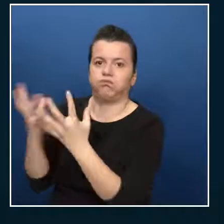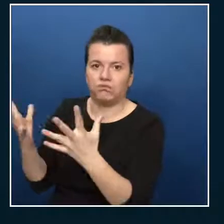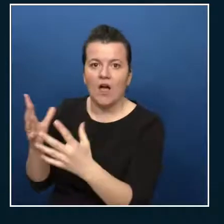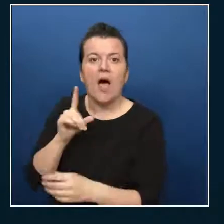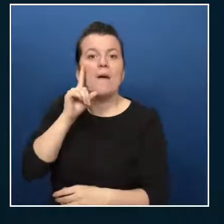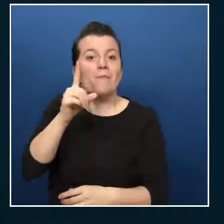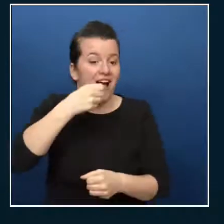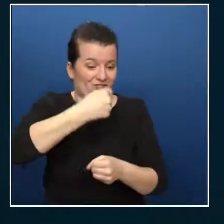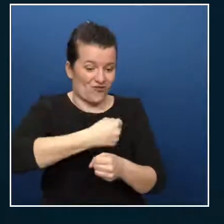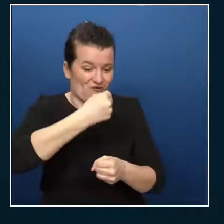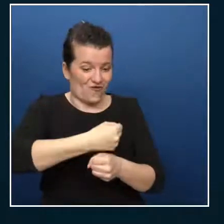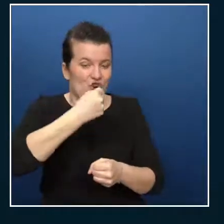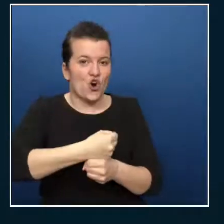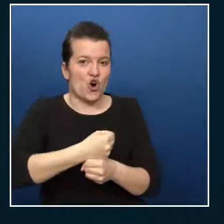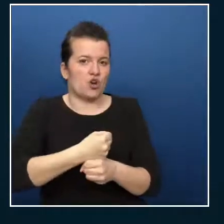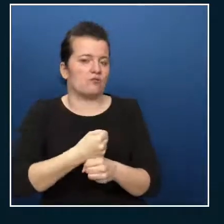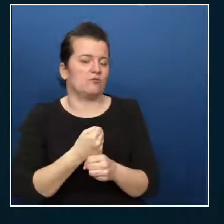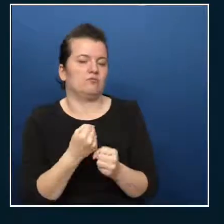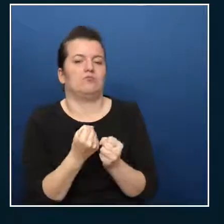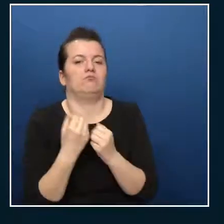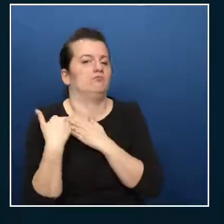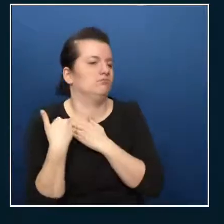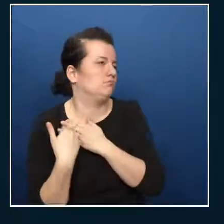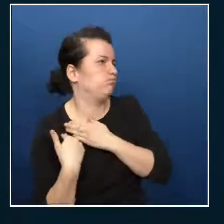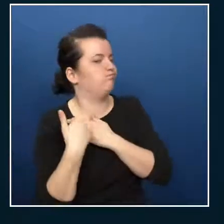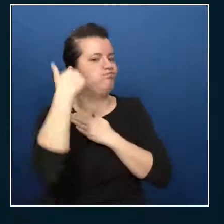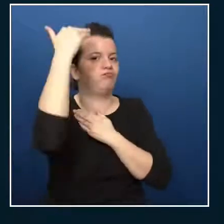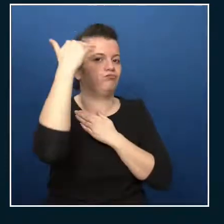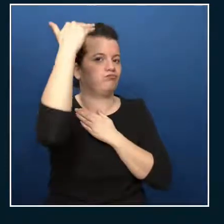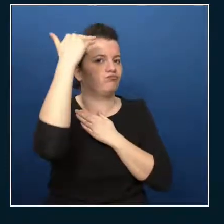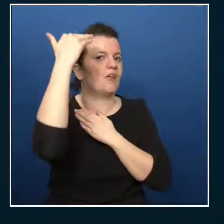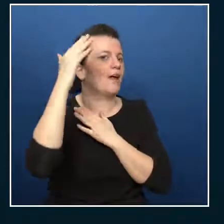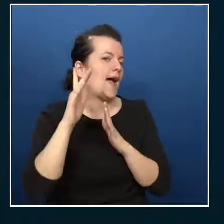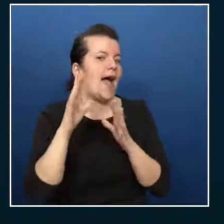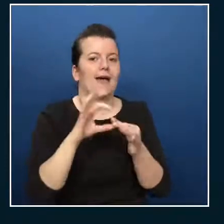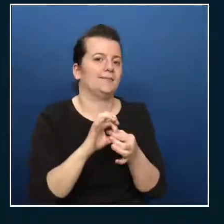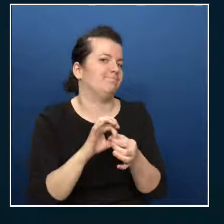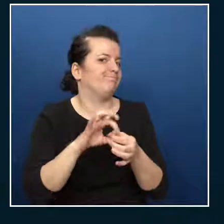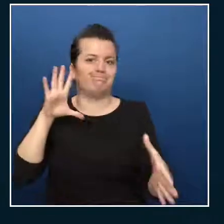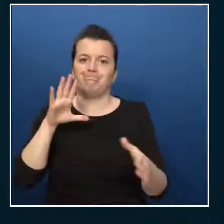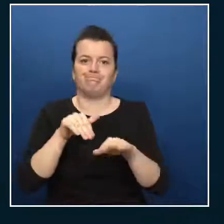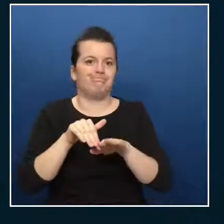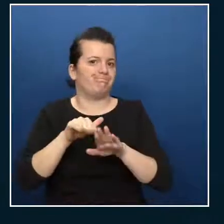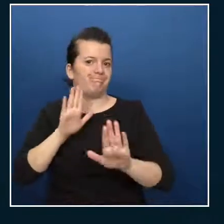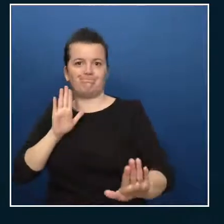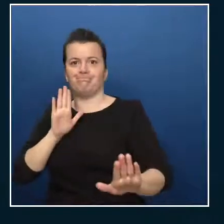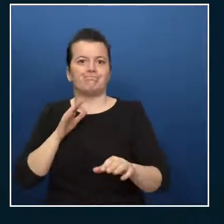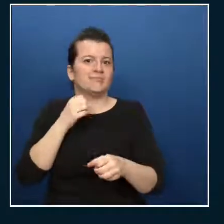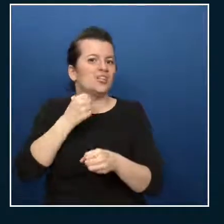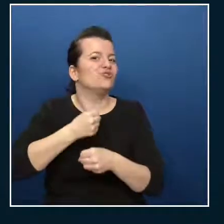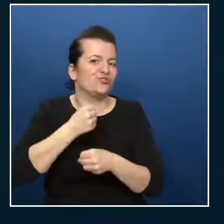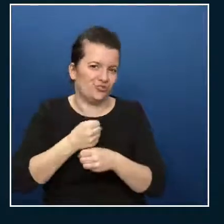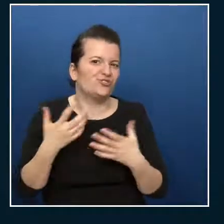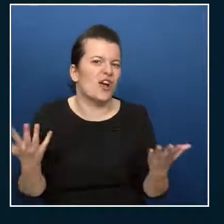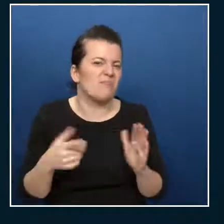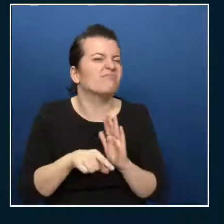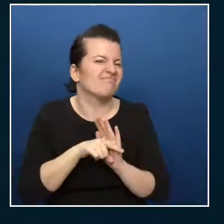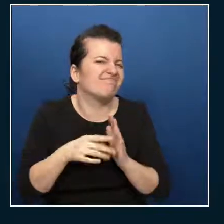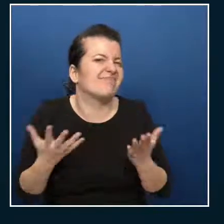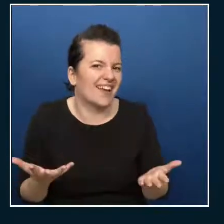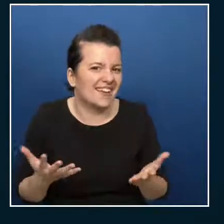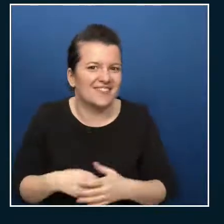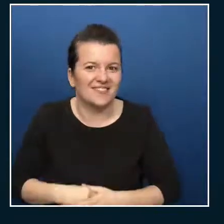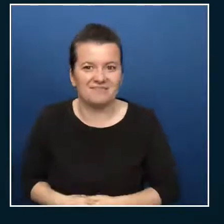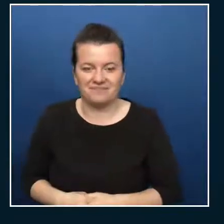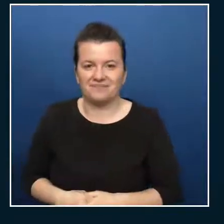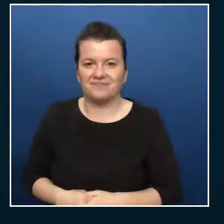was stressed and it was too much that I had to quit the job. And the most of the major things